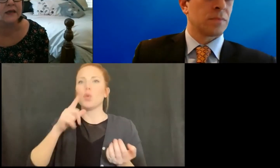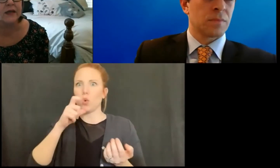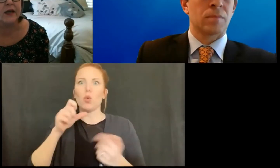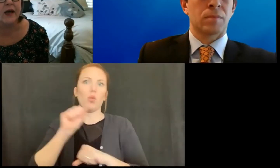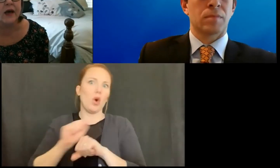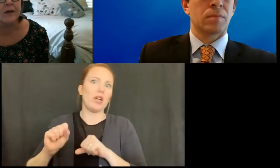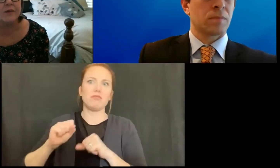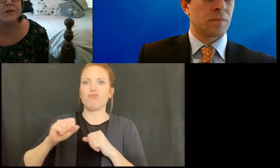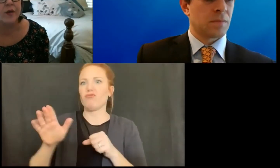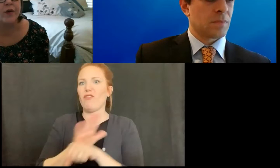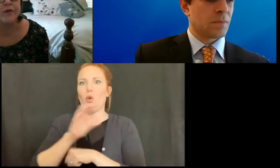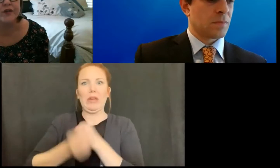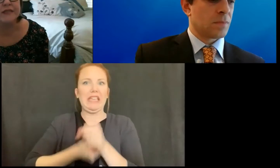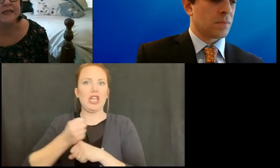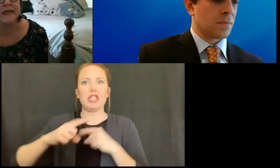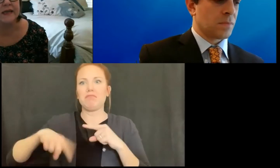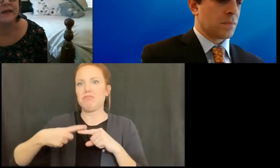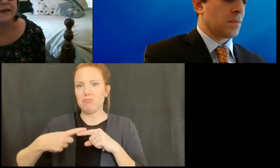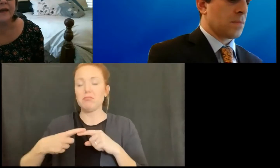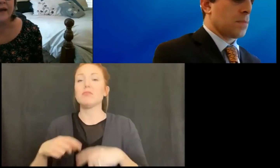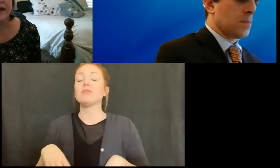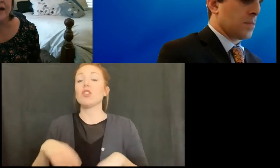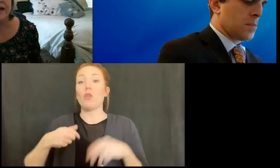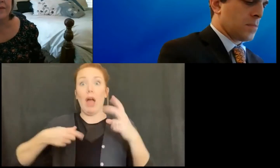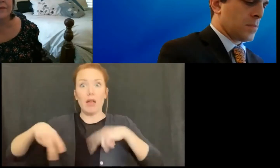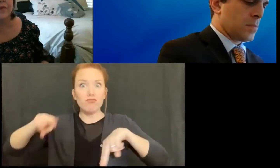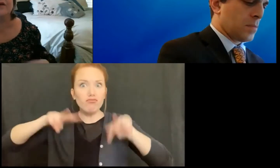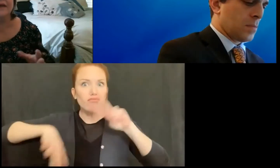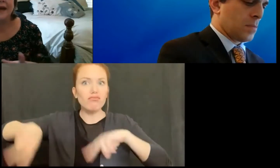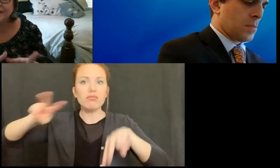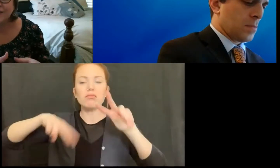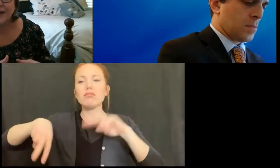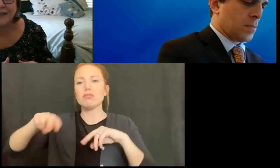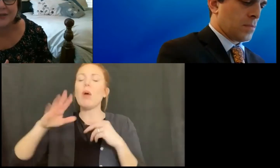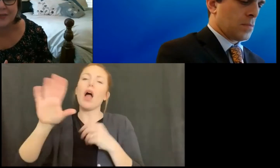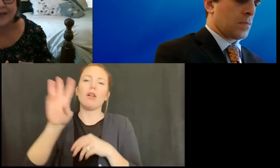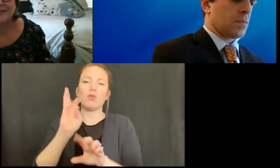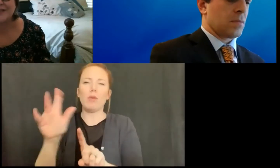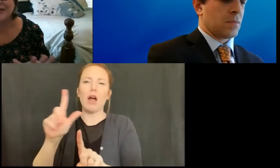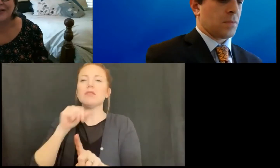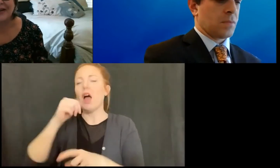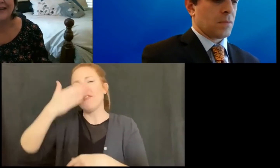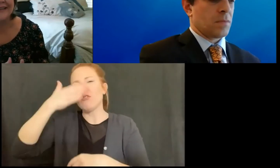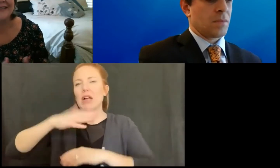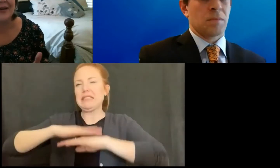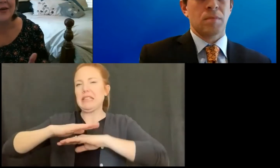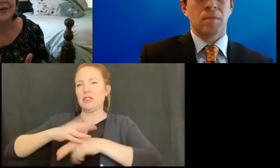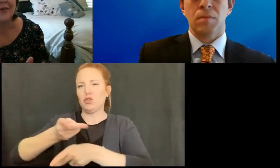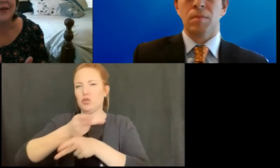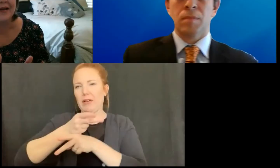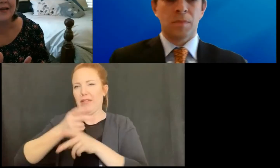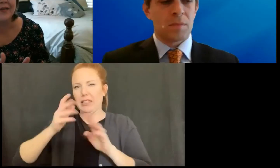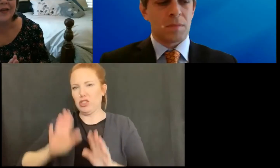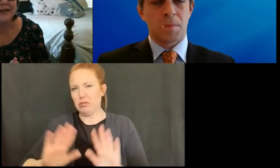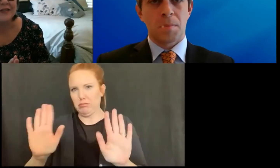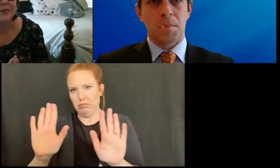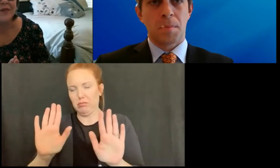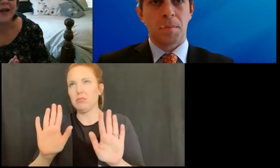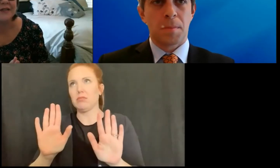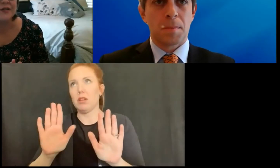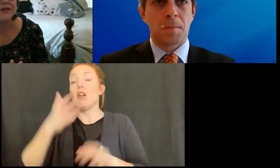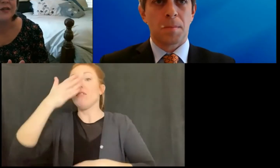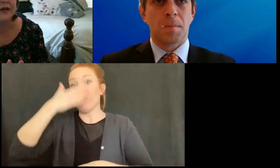employees. So overseeing, well, not as a front desk supervisor. Okay. So front